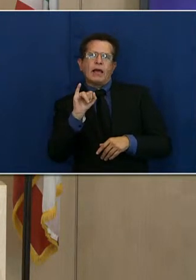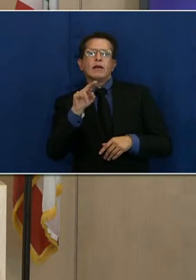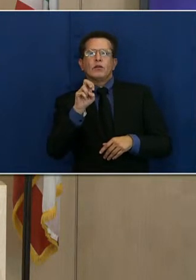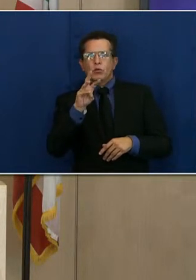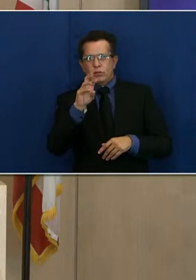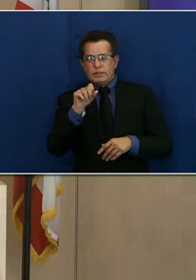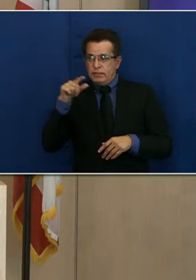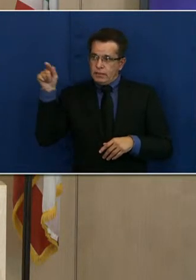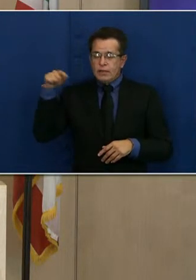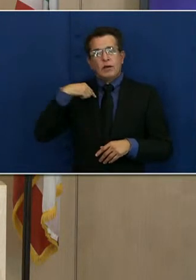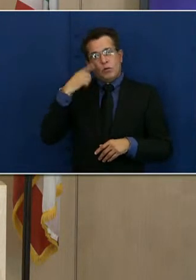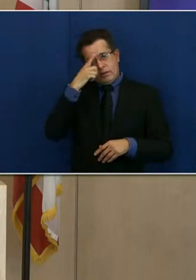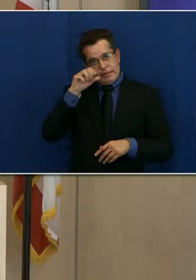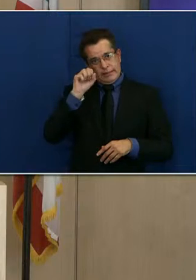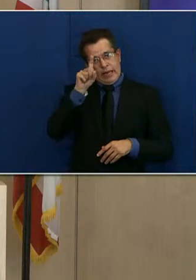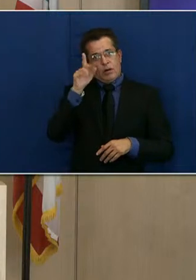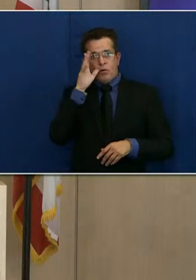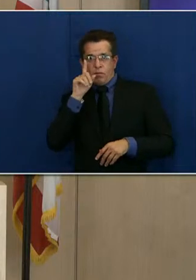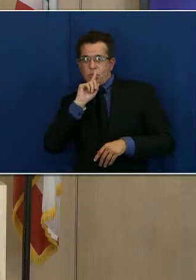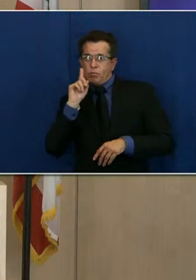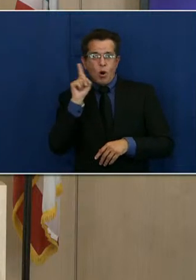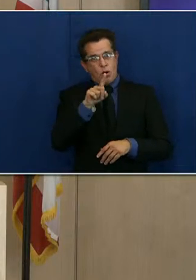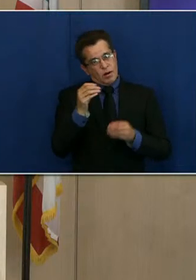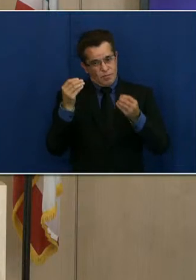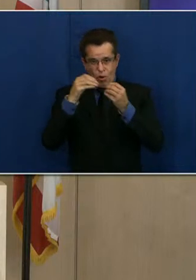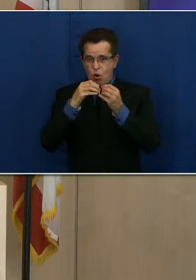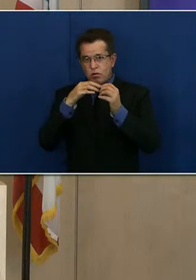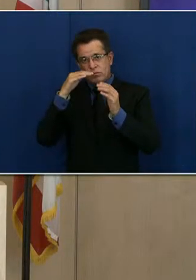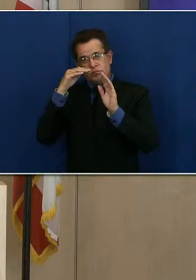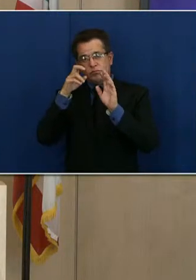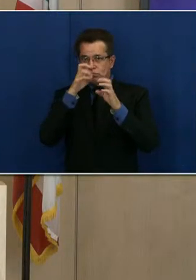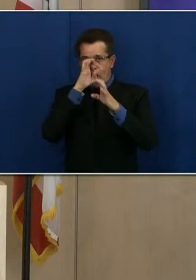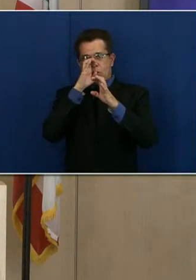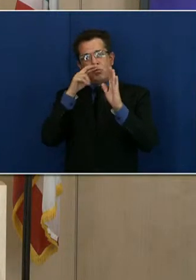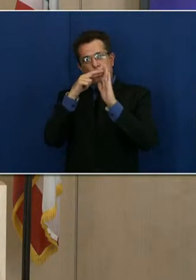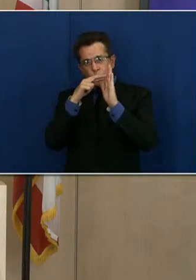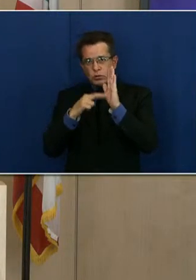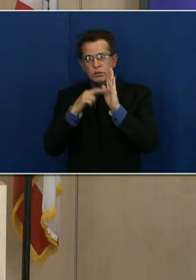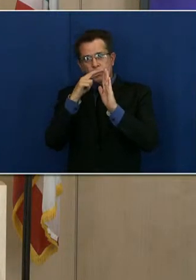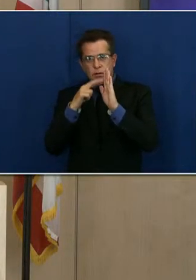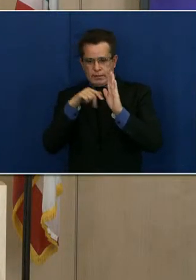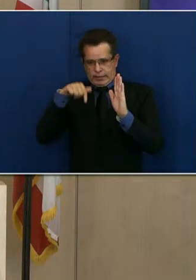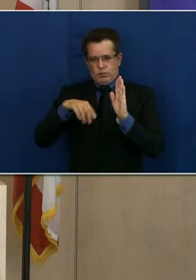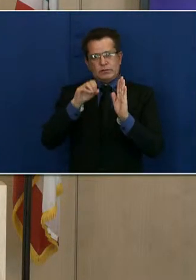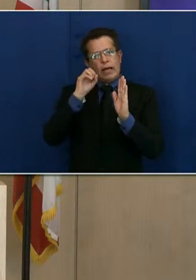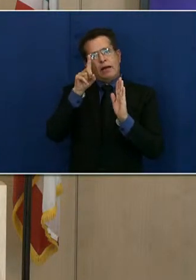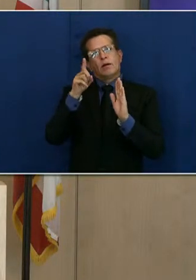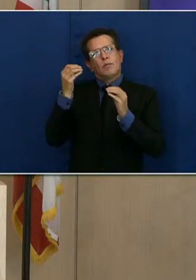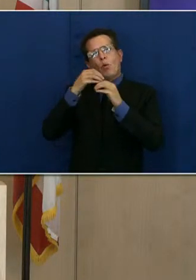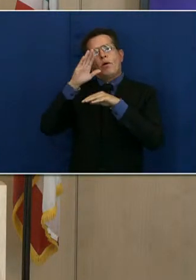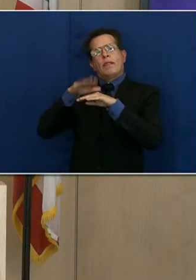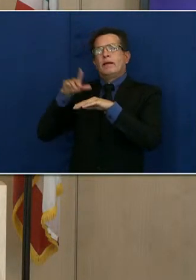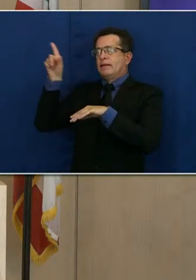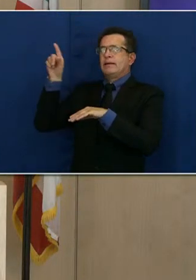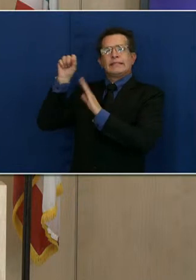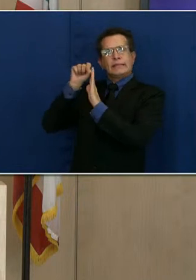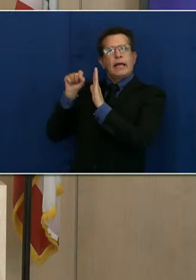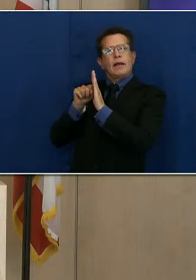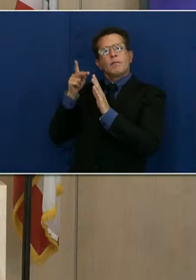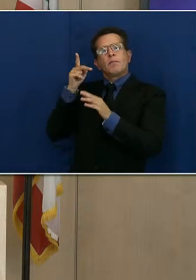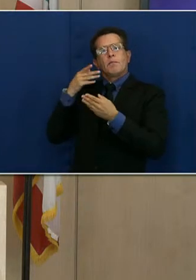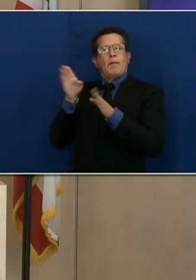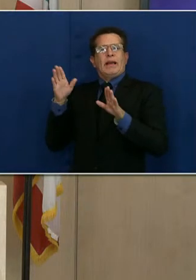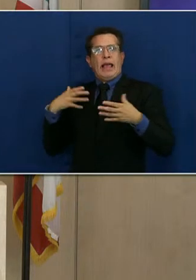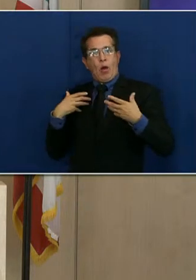more restrictive mandatory guidelines for private gatherings than the guidelines released by California's Department of Public Health? If not, do you think